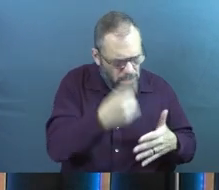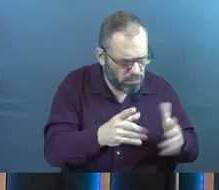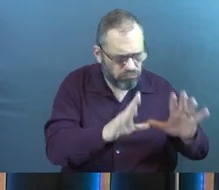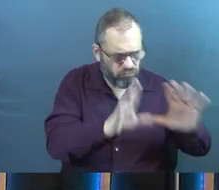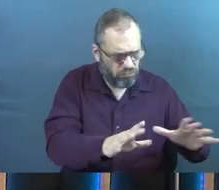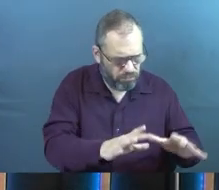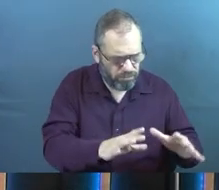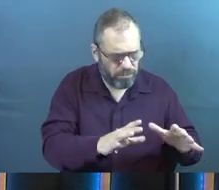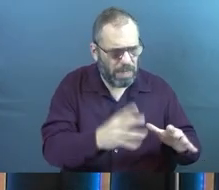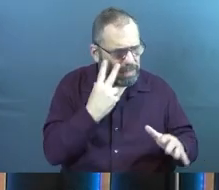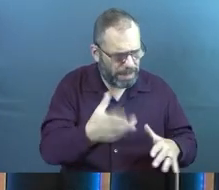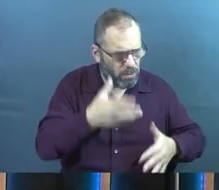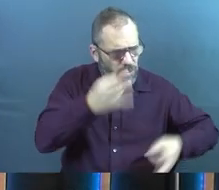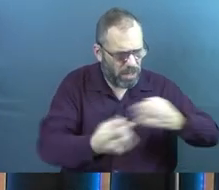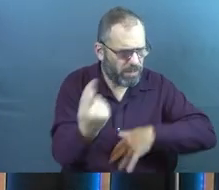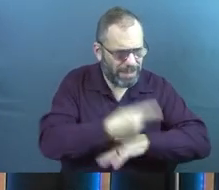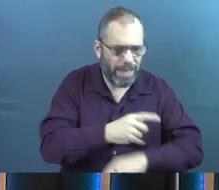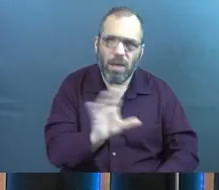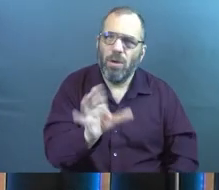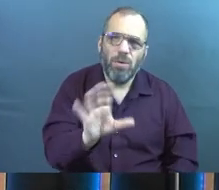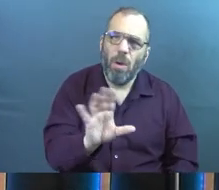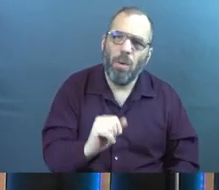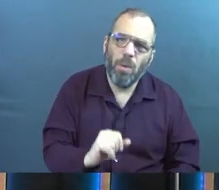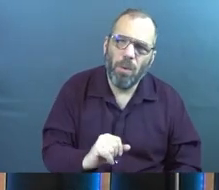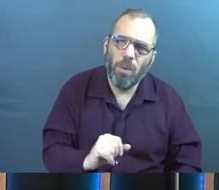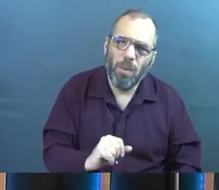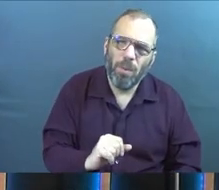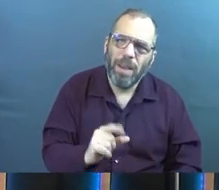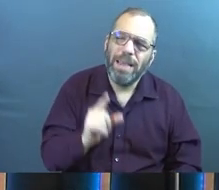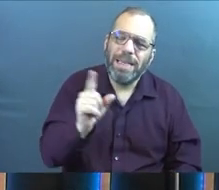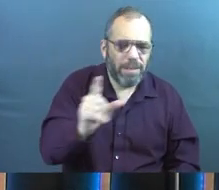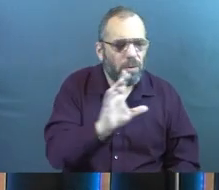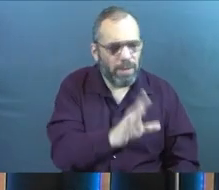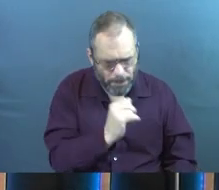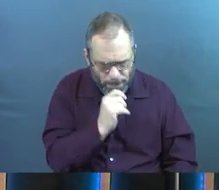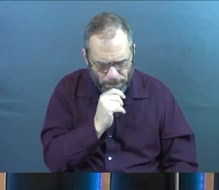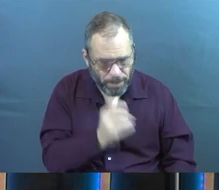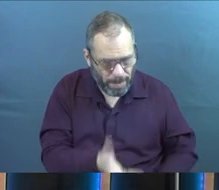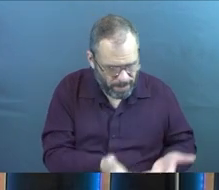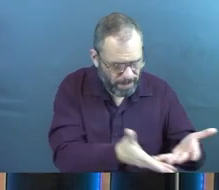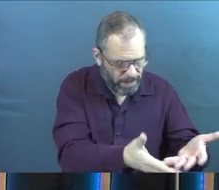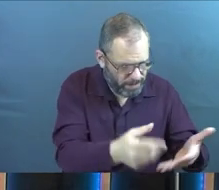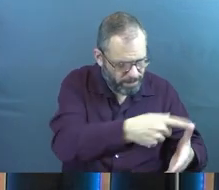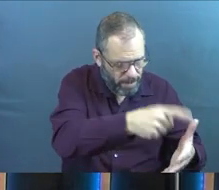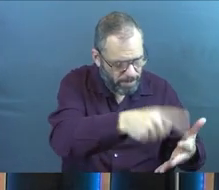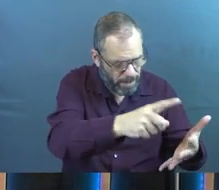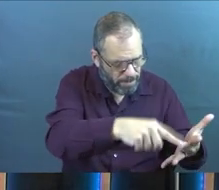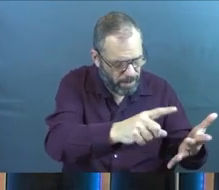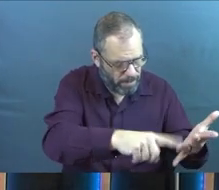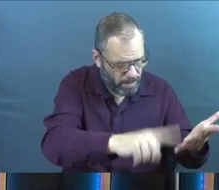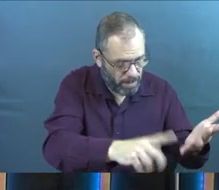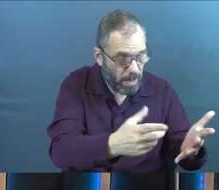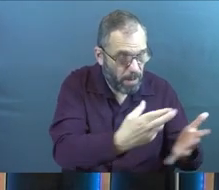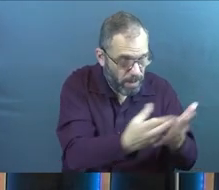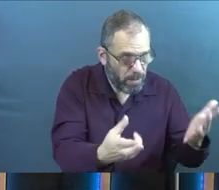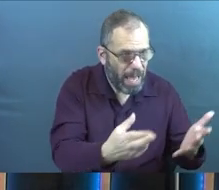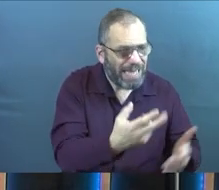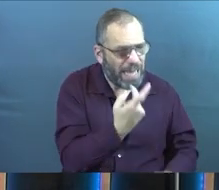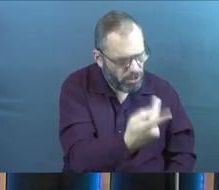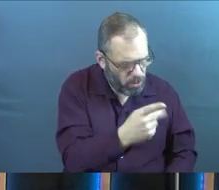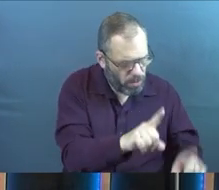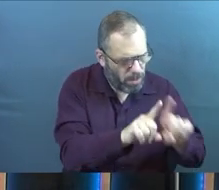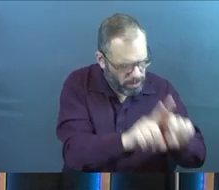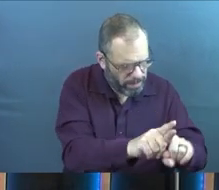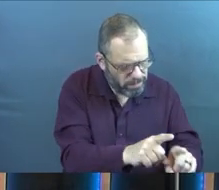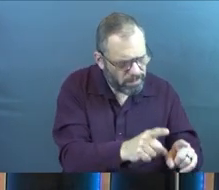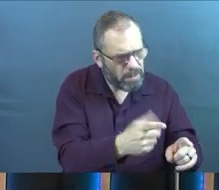understand it. Again, see you on Judgment Day. It's like, no. He said, all right, Here's this, here's all these resources. Also, let's go. I'm